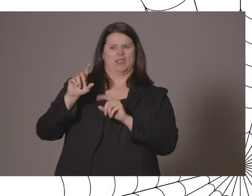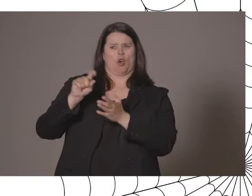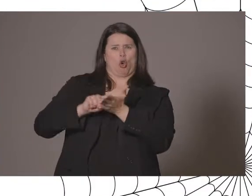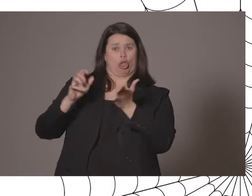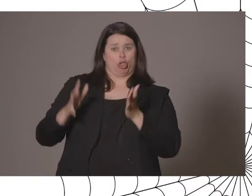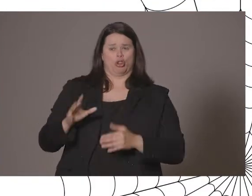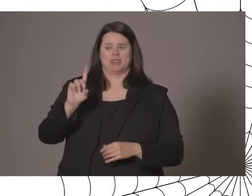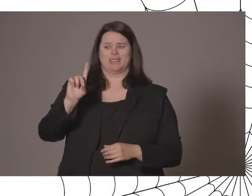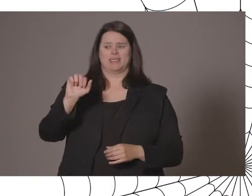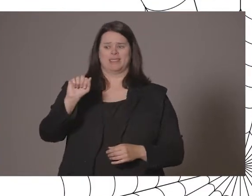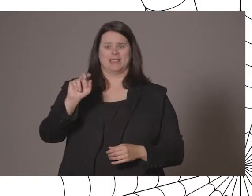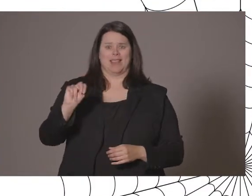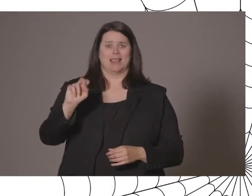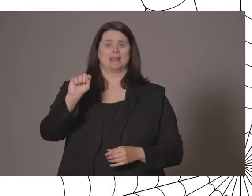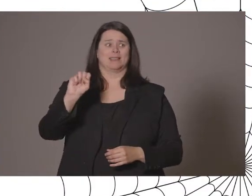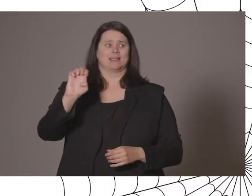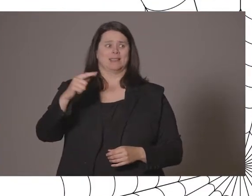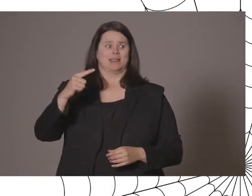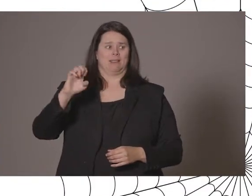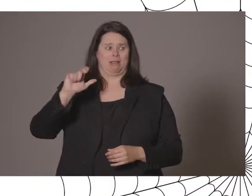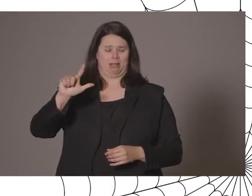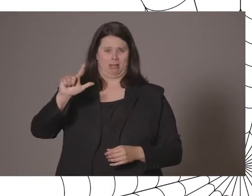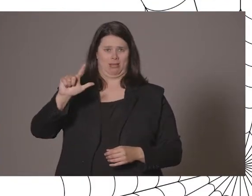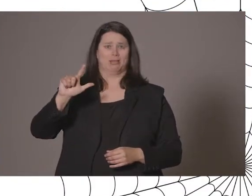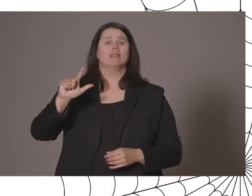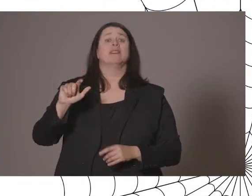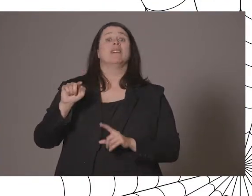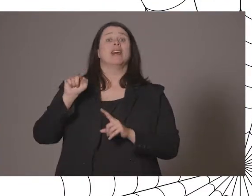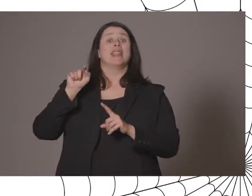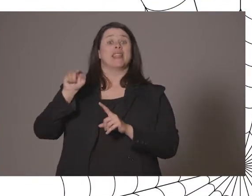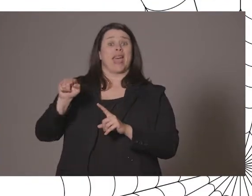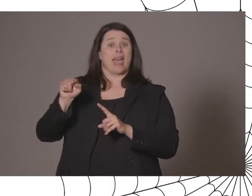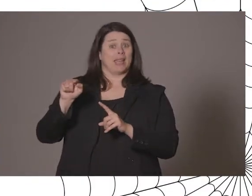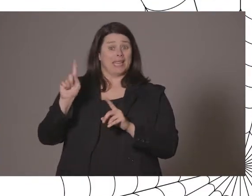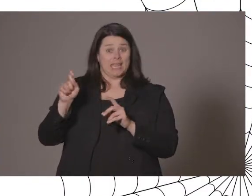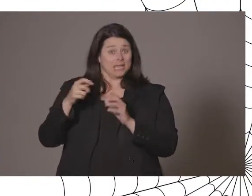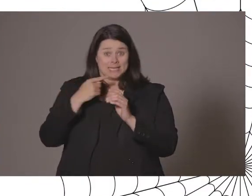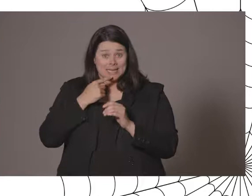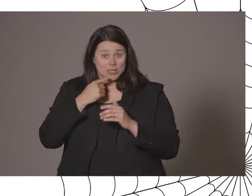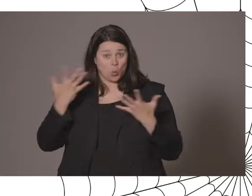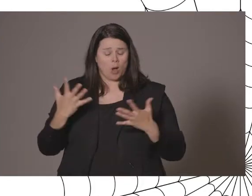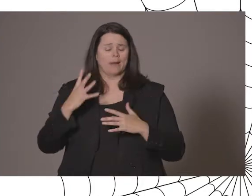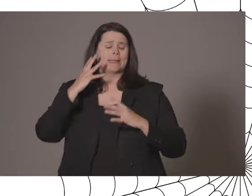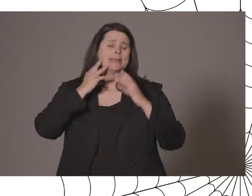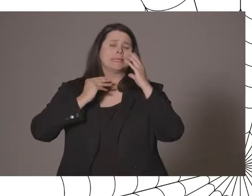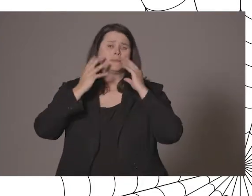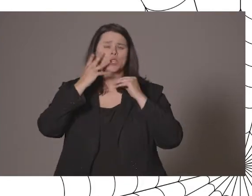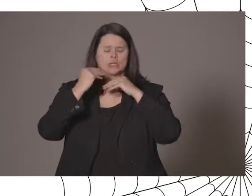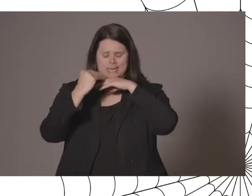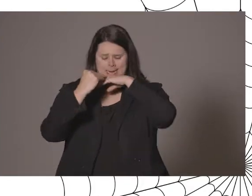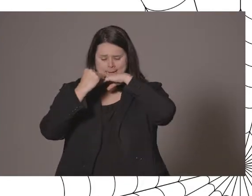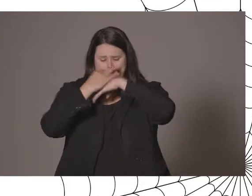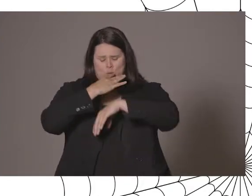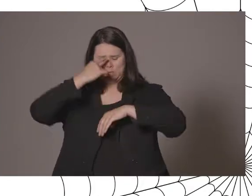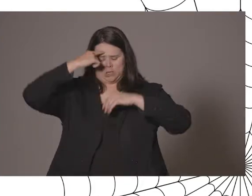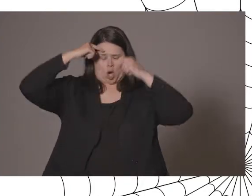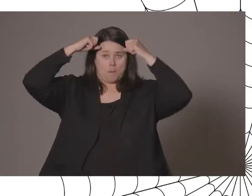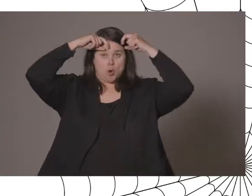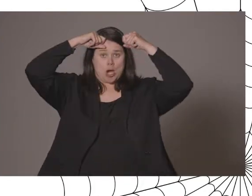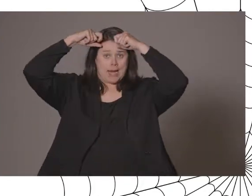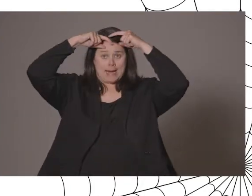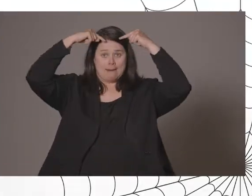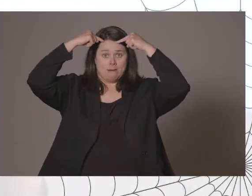And experience influences how our brain wires. Experience influences how we think